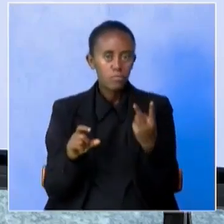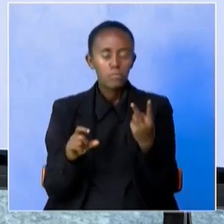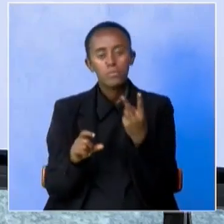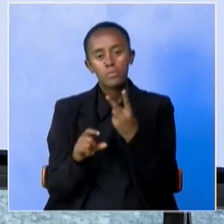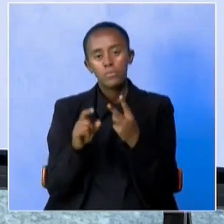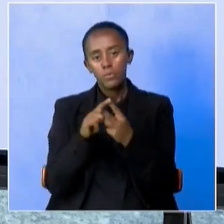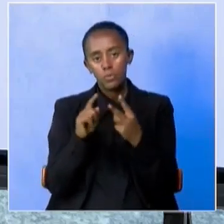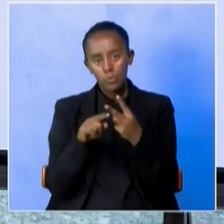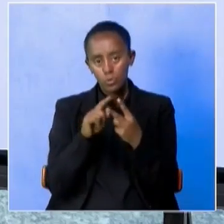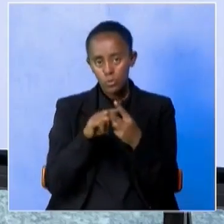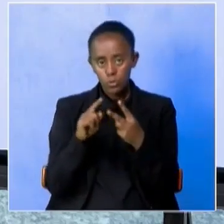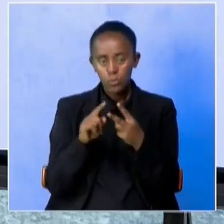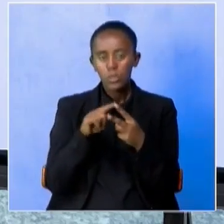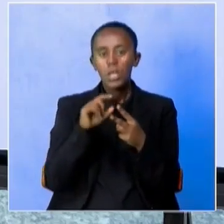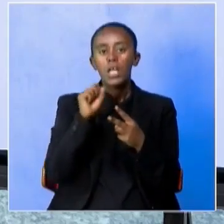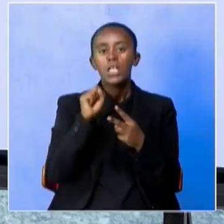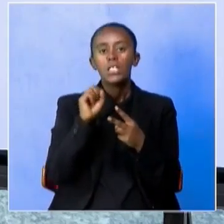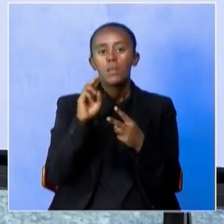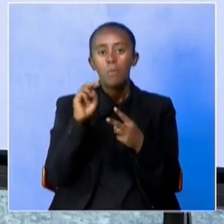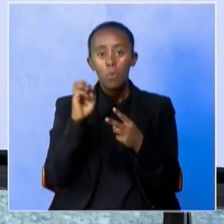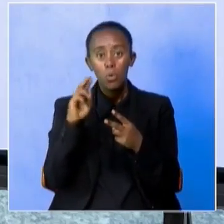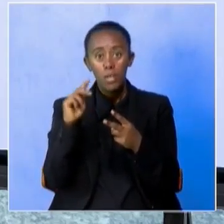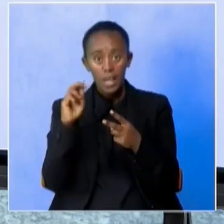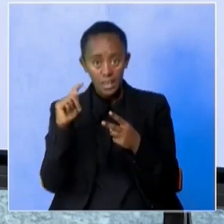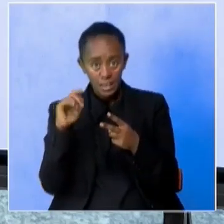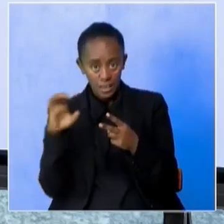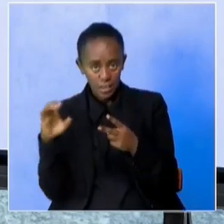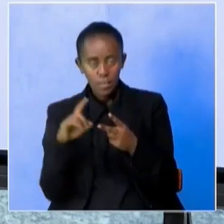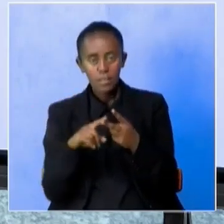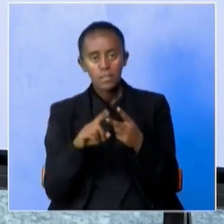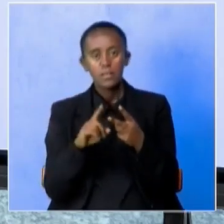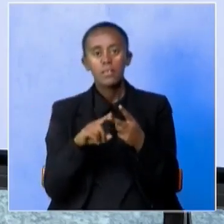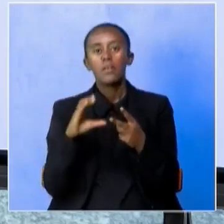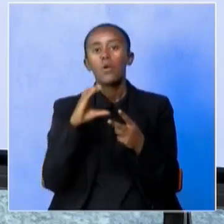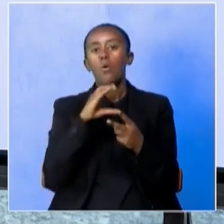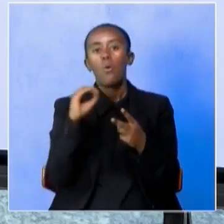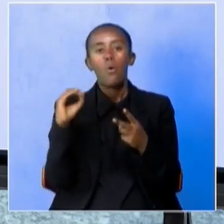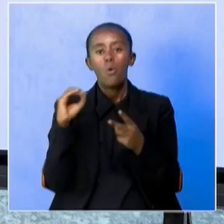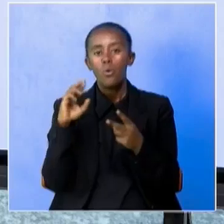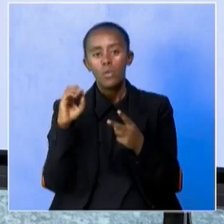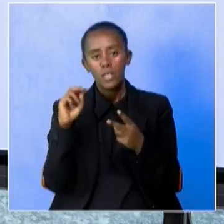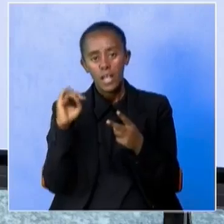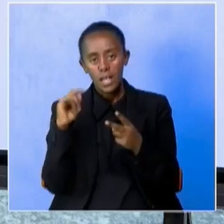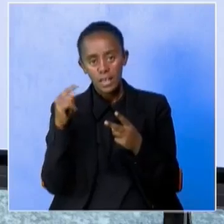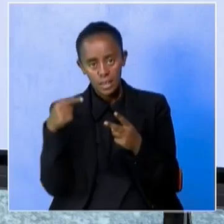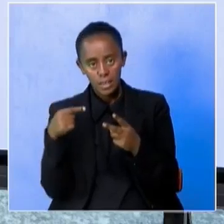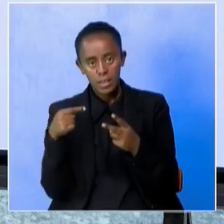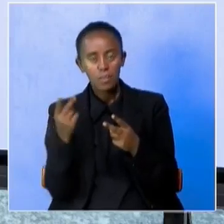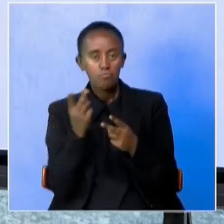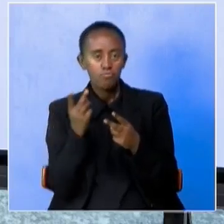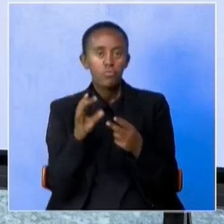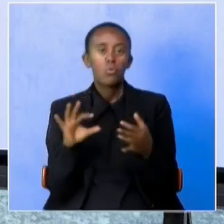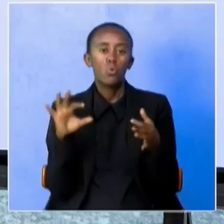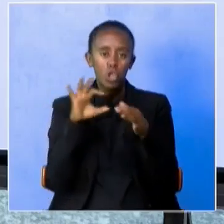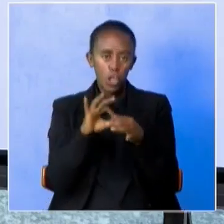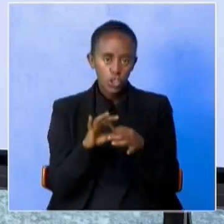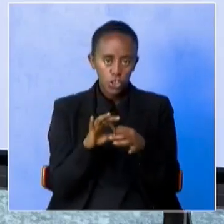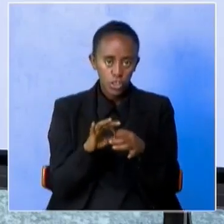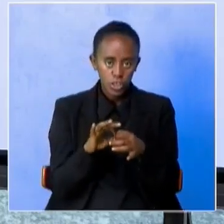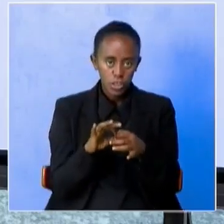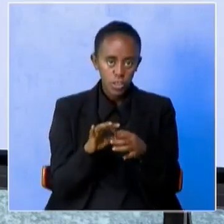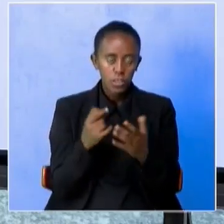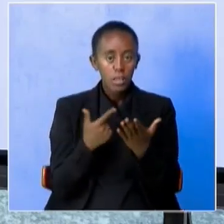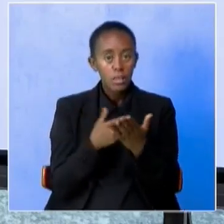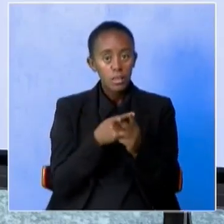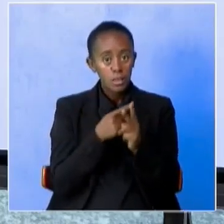with subordinate conjunctions or subordinate conjunctions or coordinating conjunctions. And